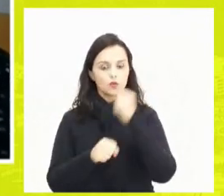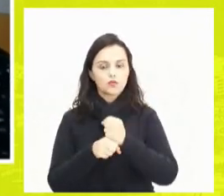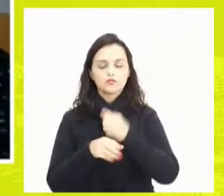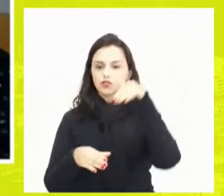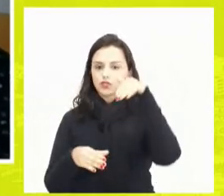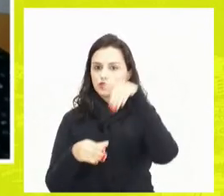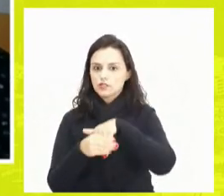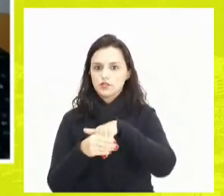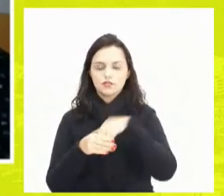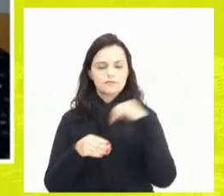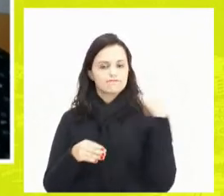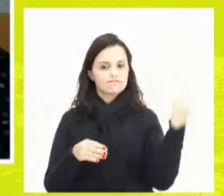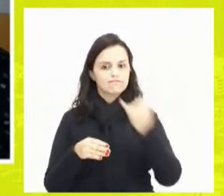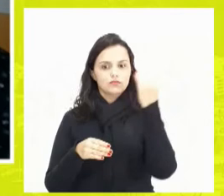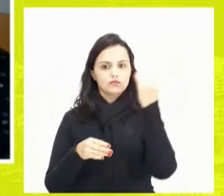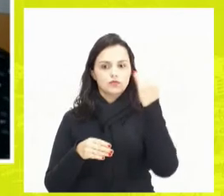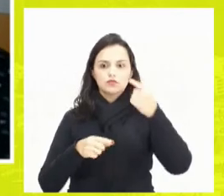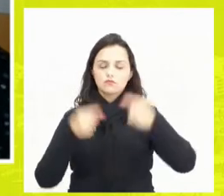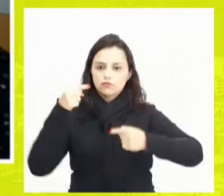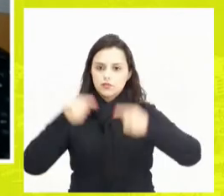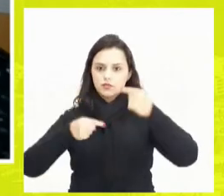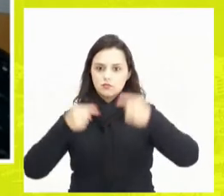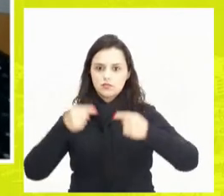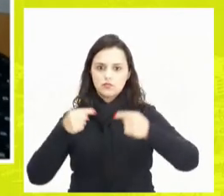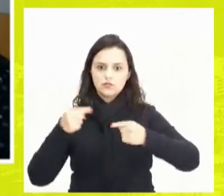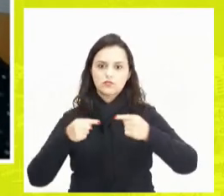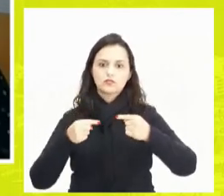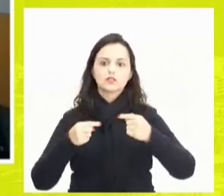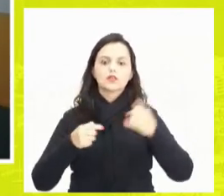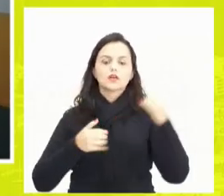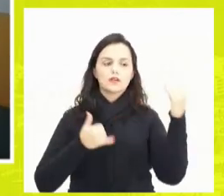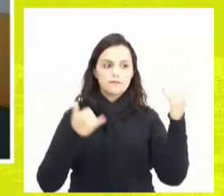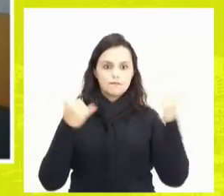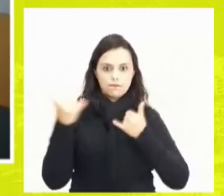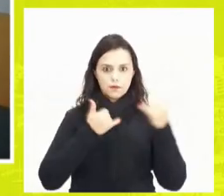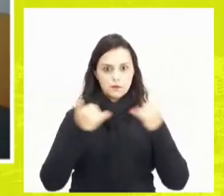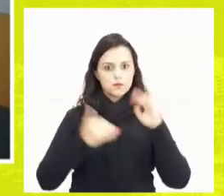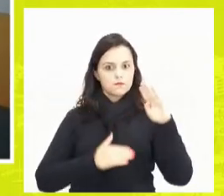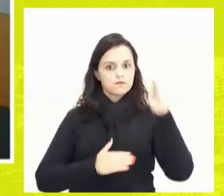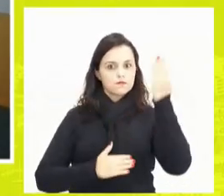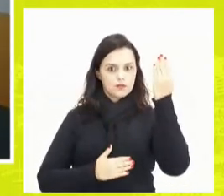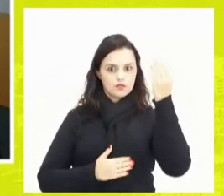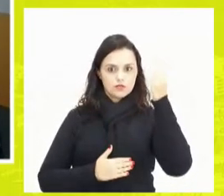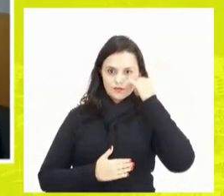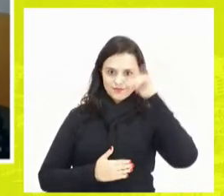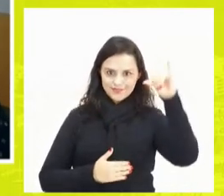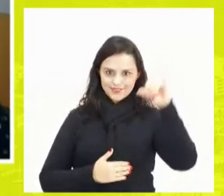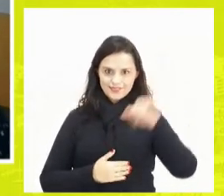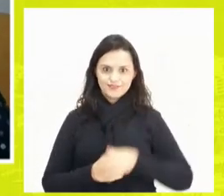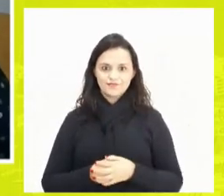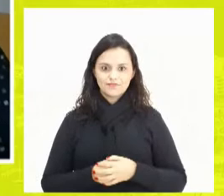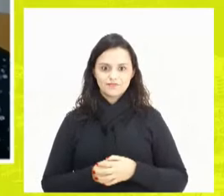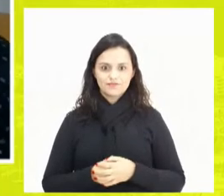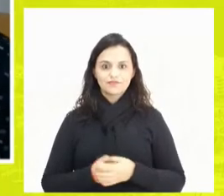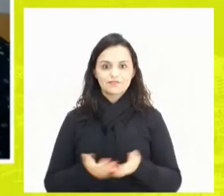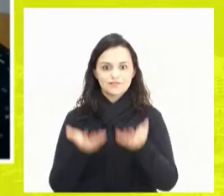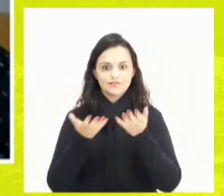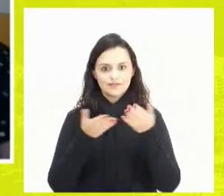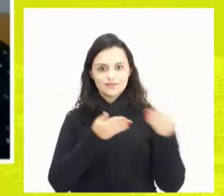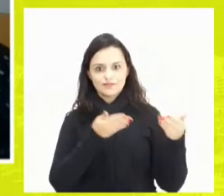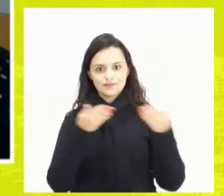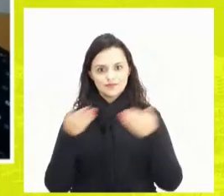year of elections it's essential for us to debate misinformation and the fight against this implication excellent i want